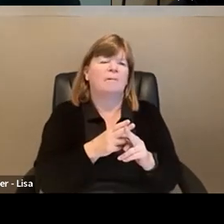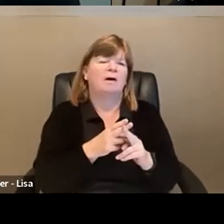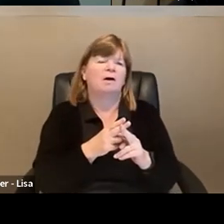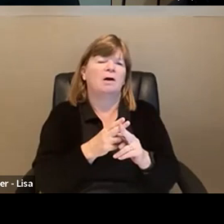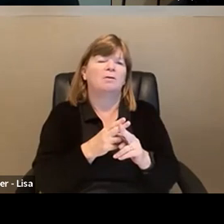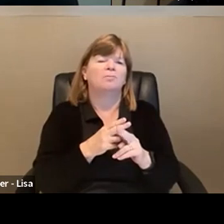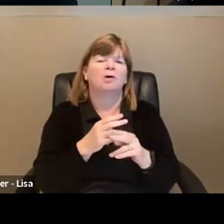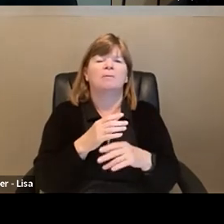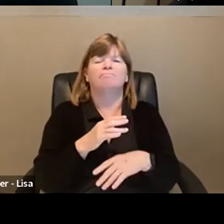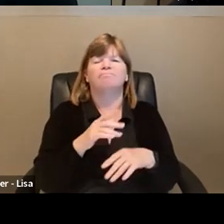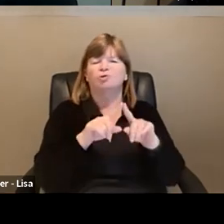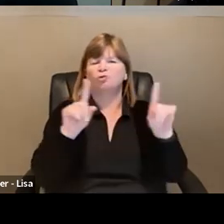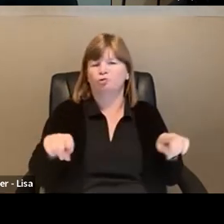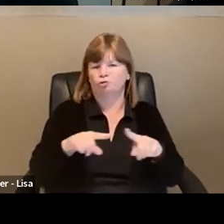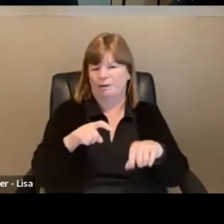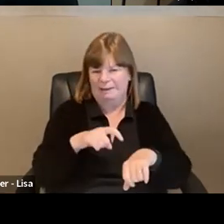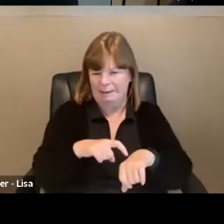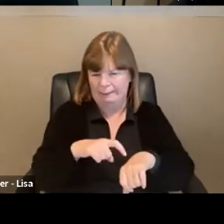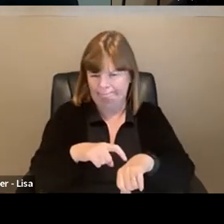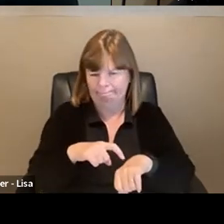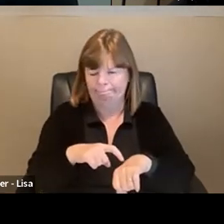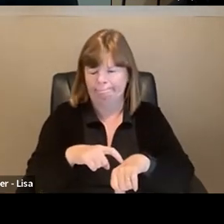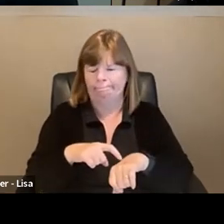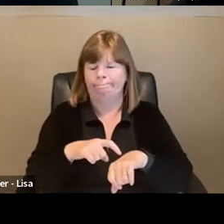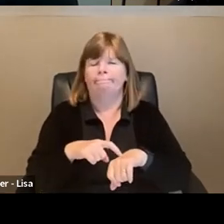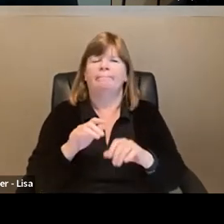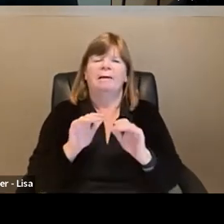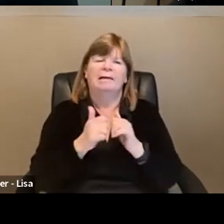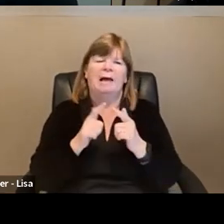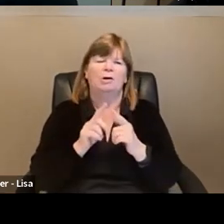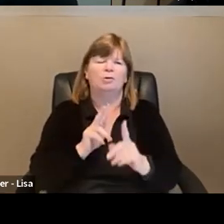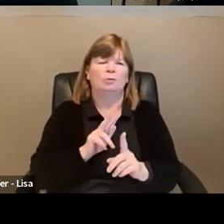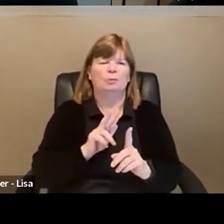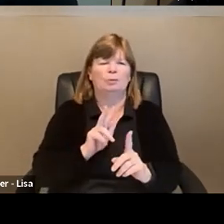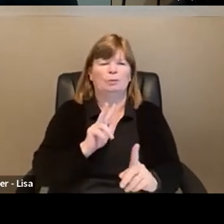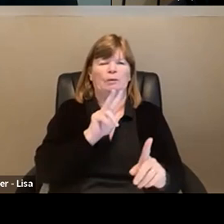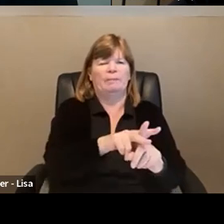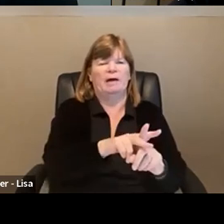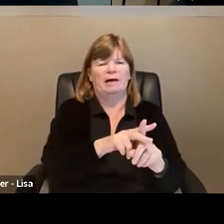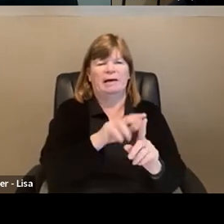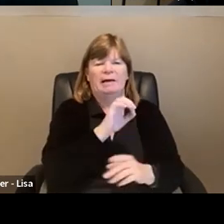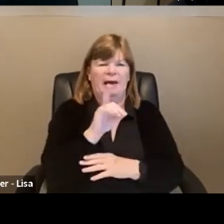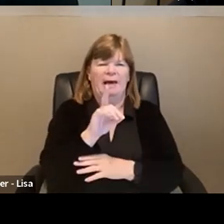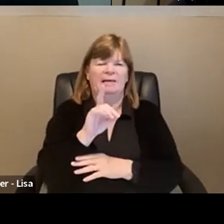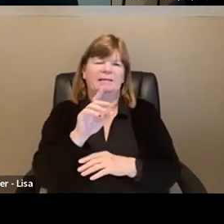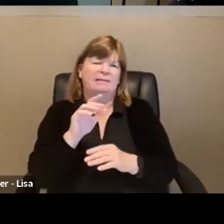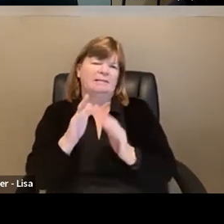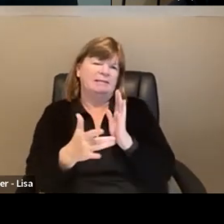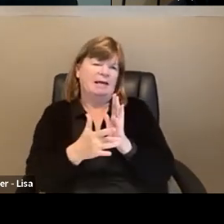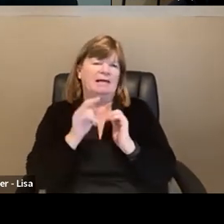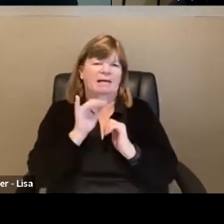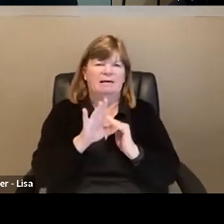screen time and how you implement an EdTech solution if there are technology screen time